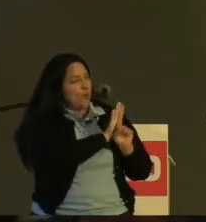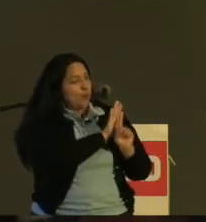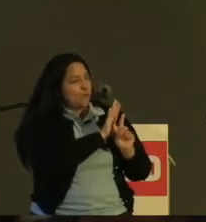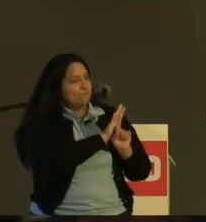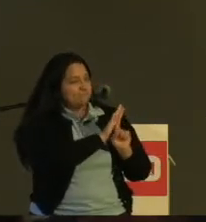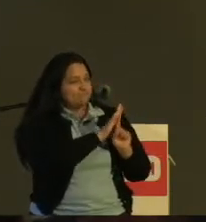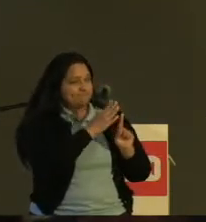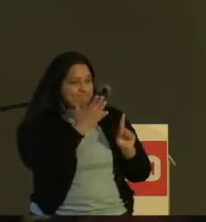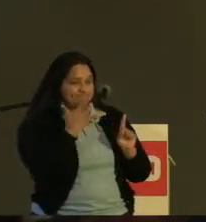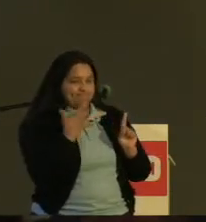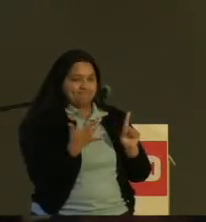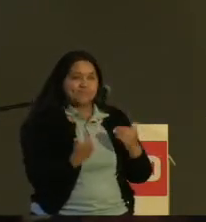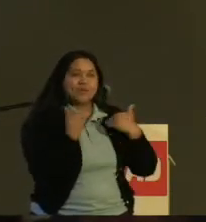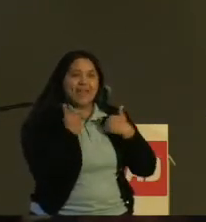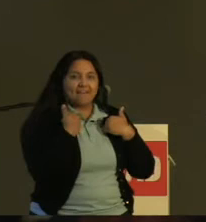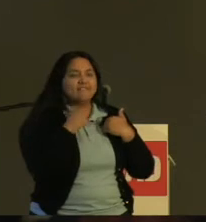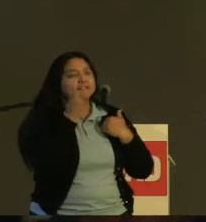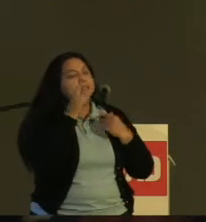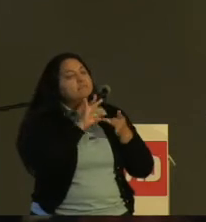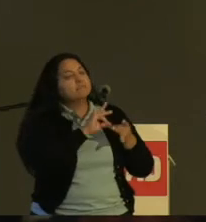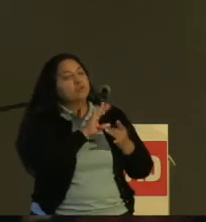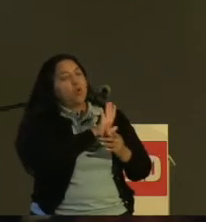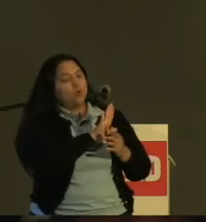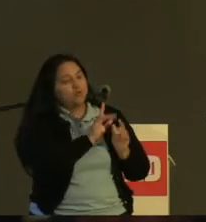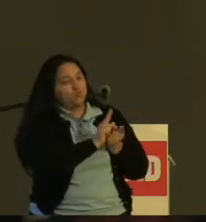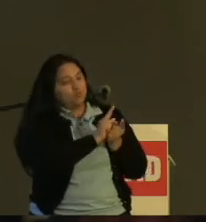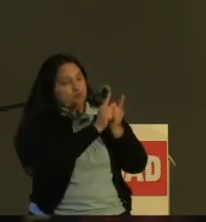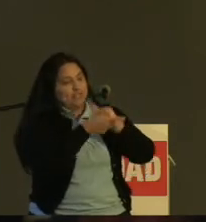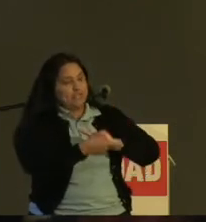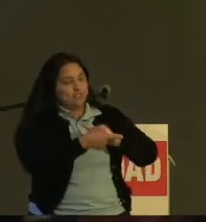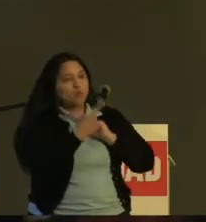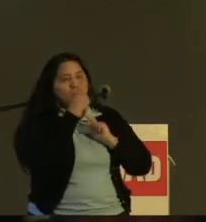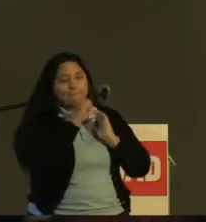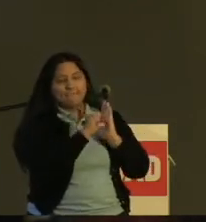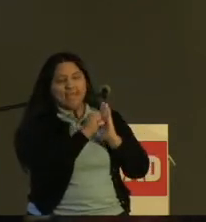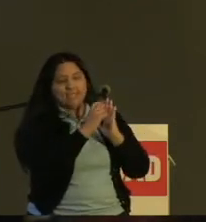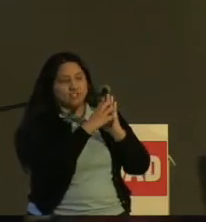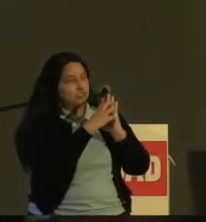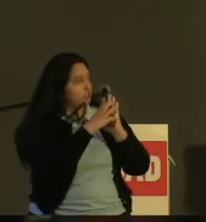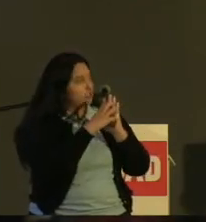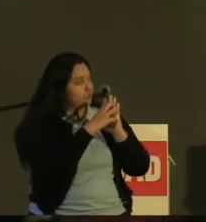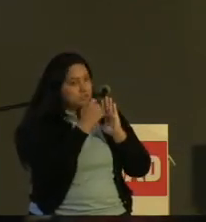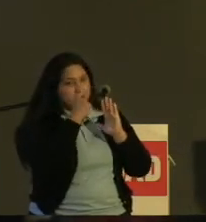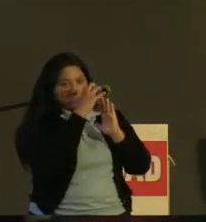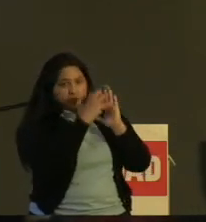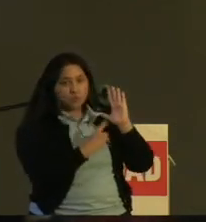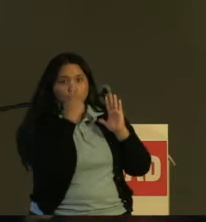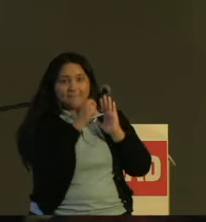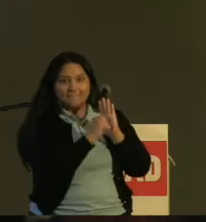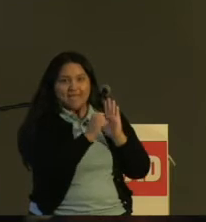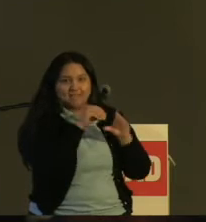in appending to your translation this one page, this solitary one page on the